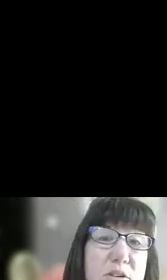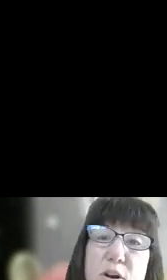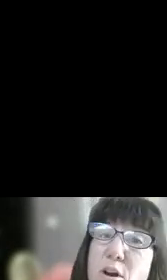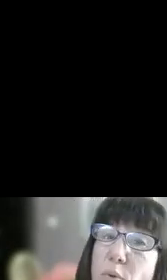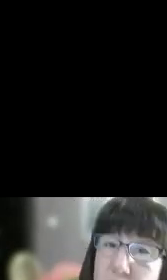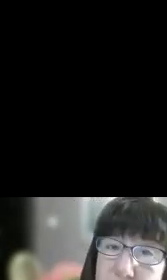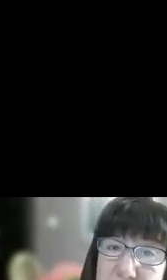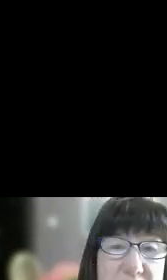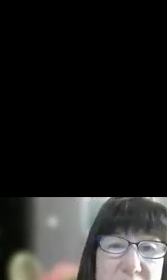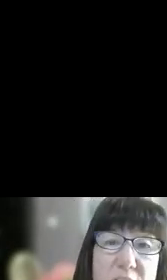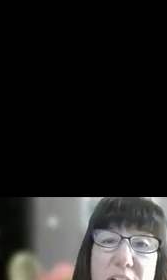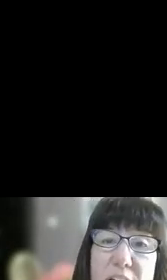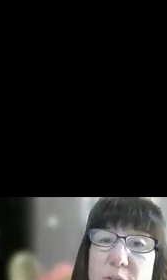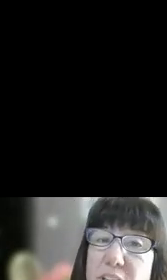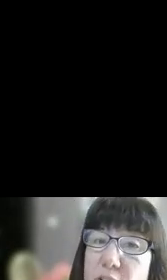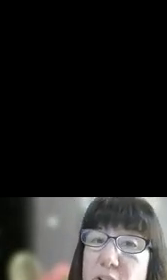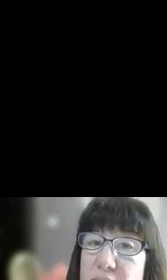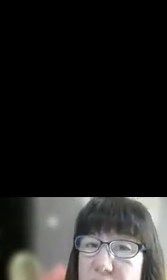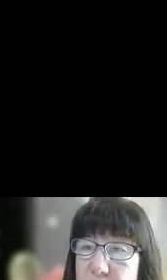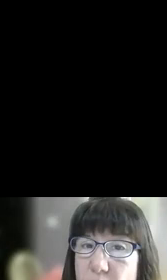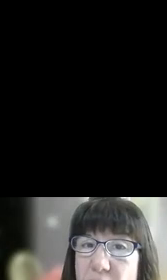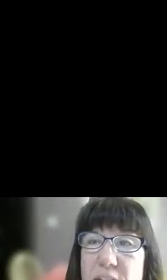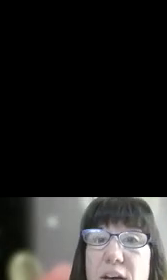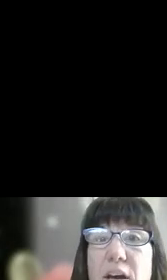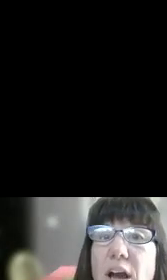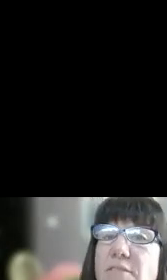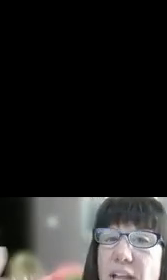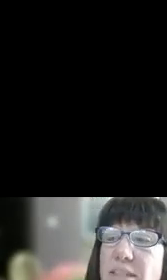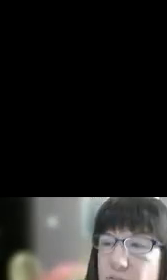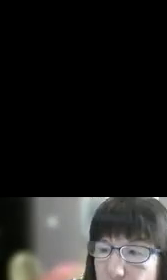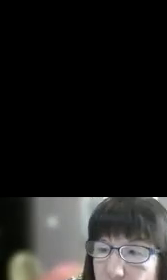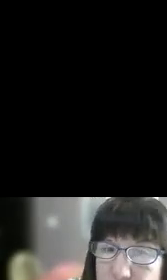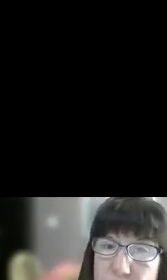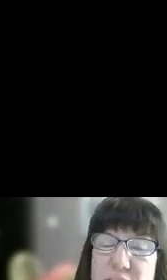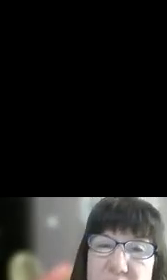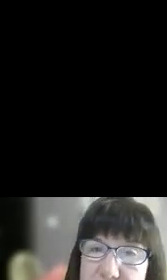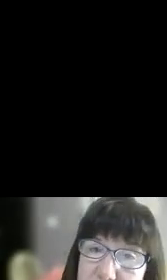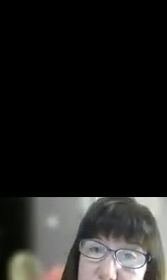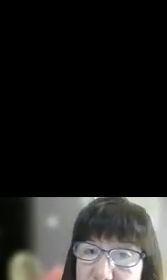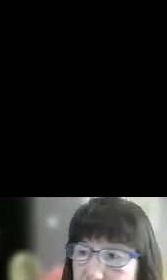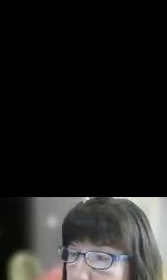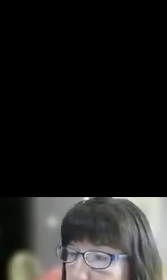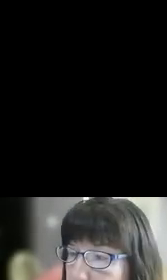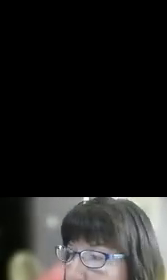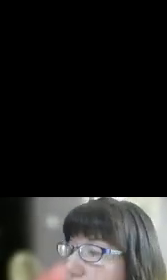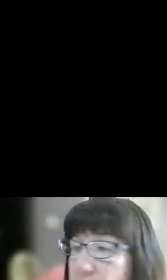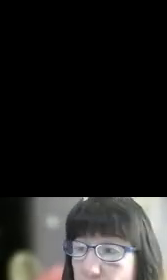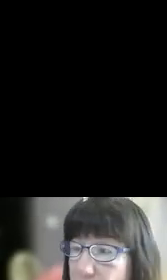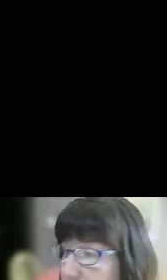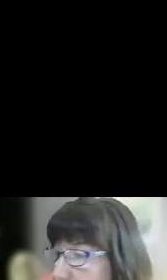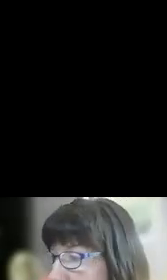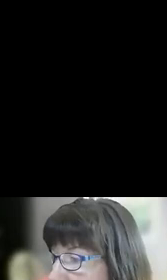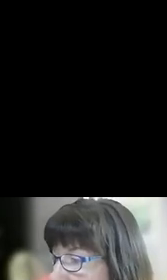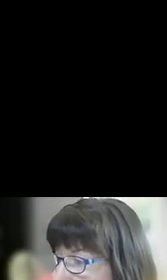transitioned over, where you would need to start, and would give you an anticipated kind of length of time that it would take to complete your degree. So